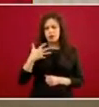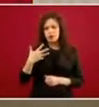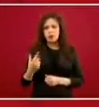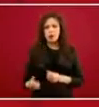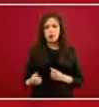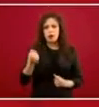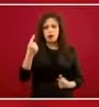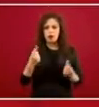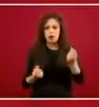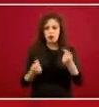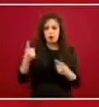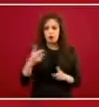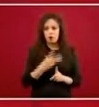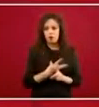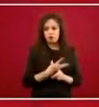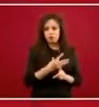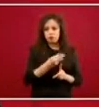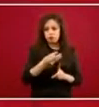in China